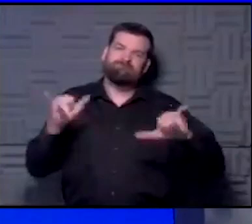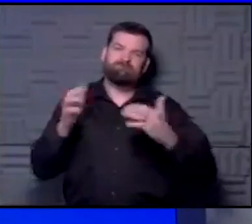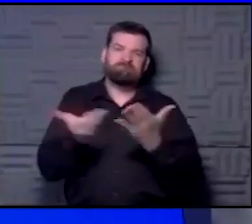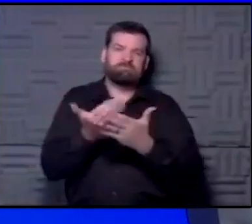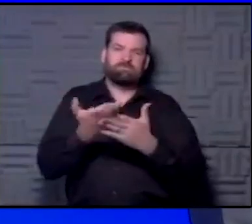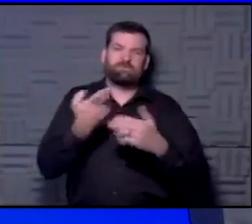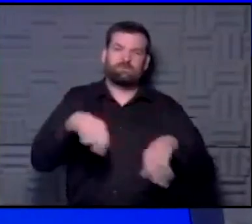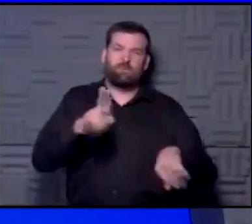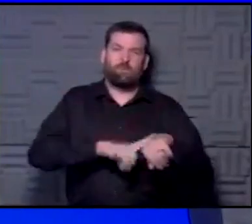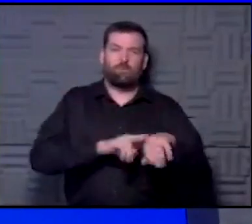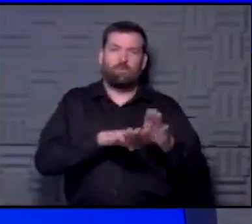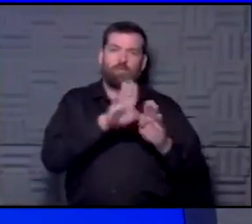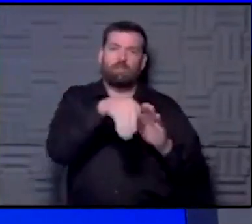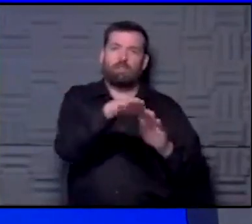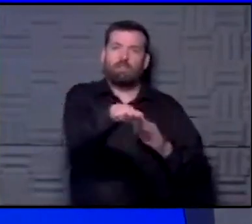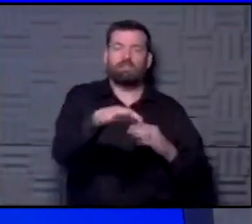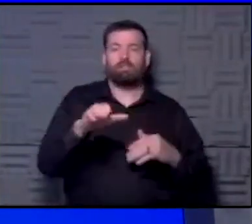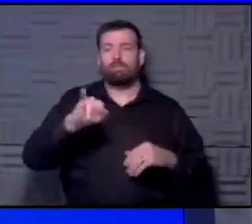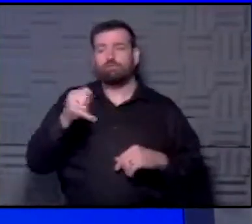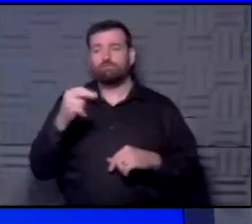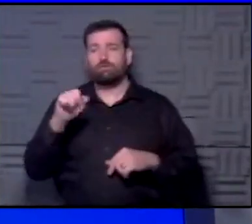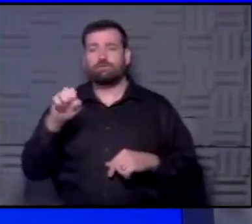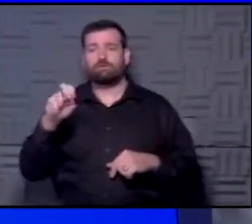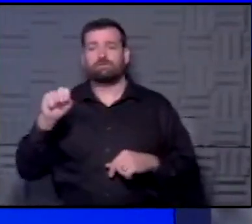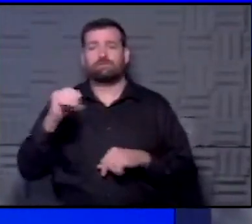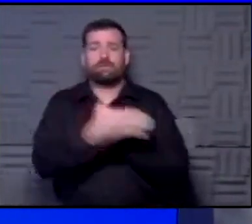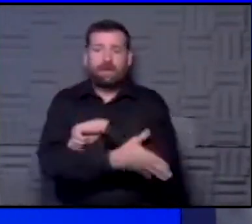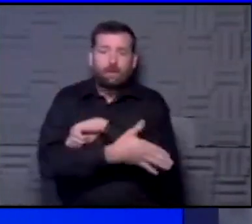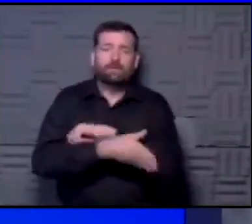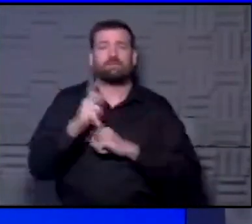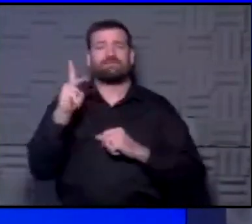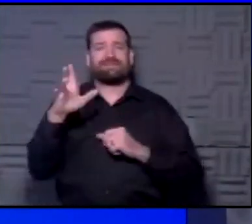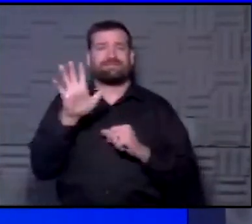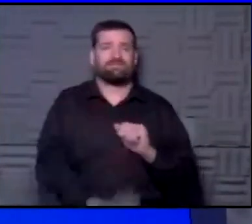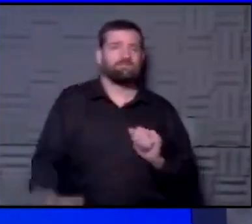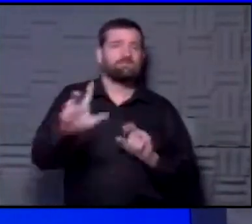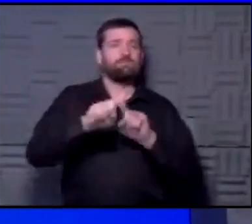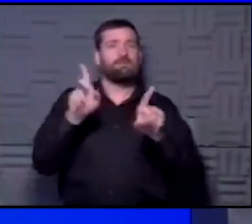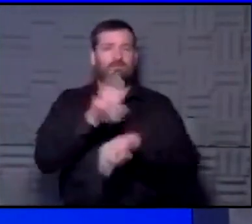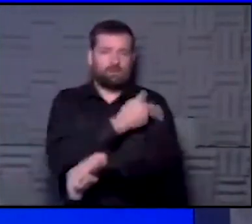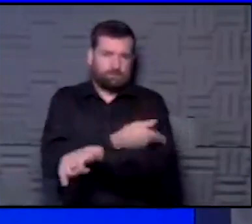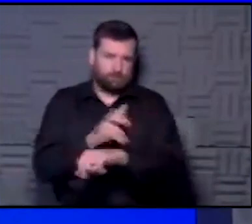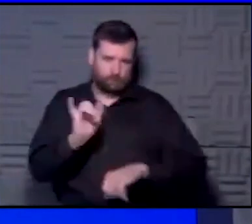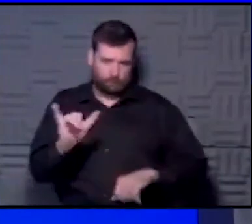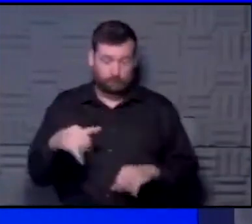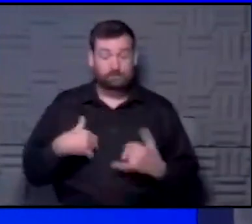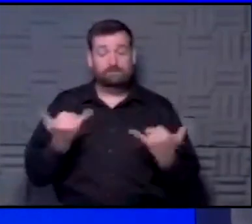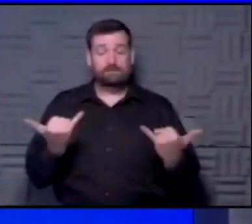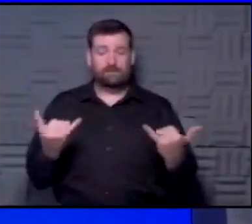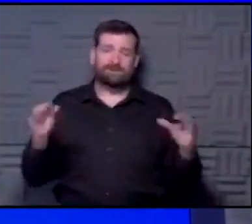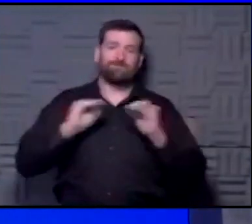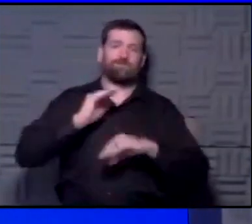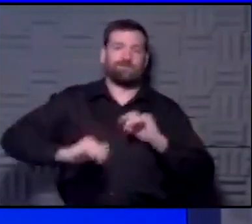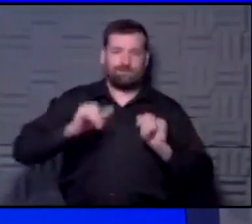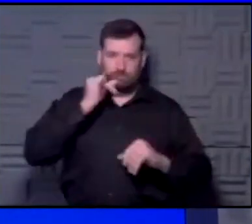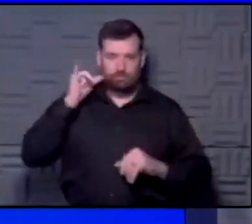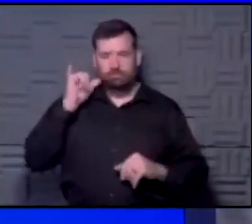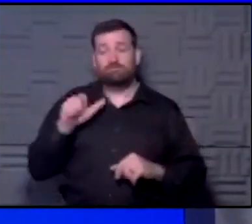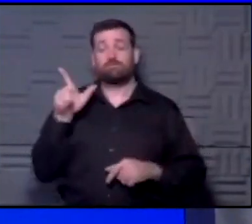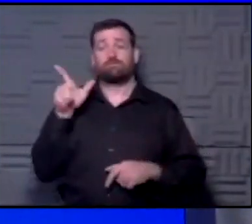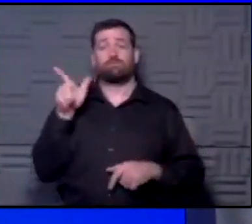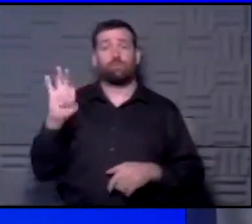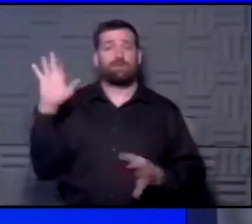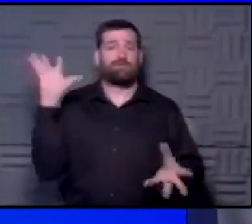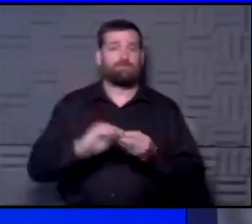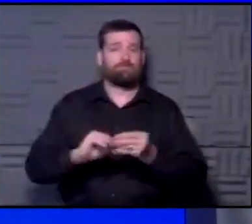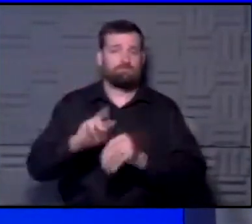down, whether it's new cases in Johnson County or in the Kansas City community, but also in the hospital. So today we do have more than yesterday. We have 29 patients